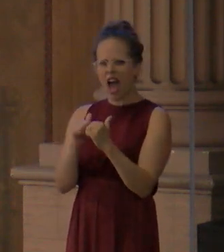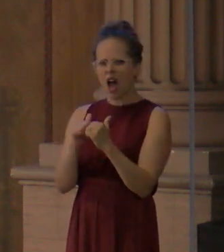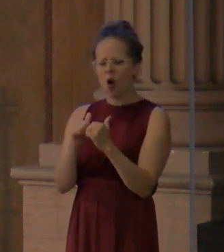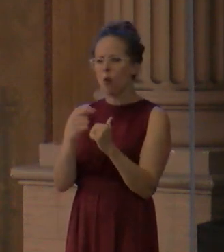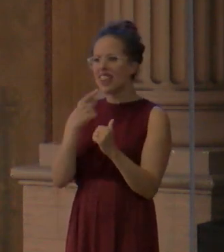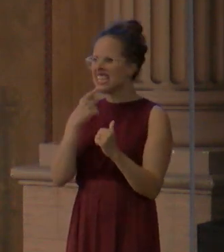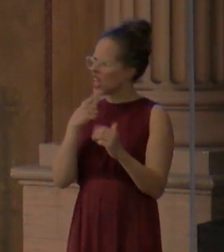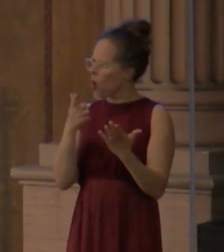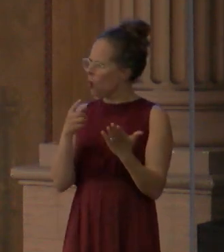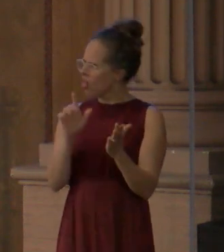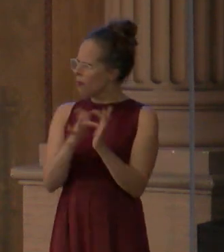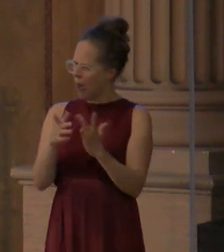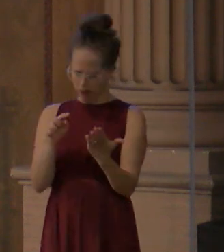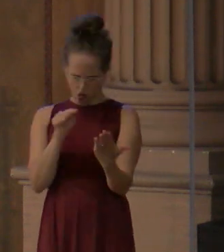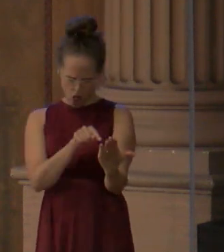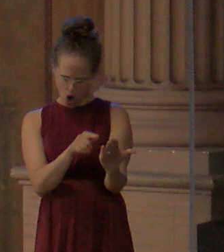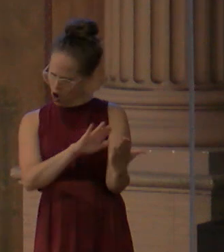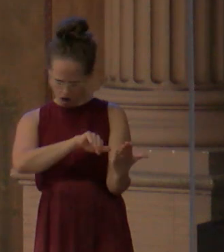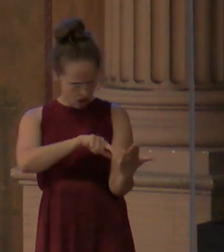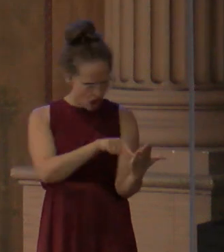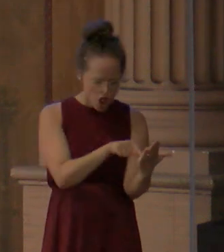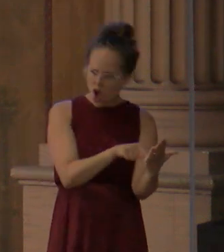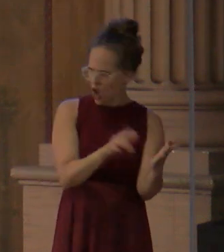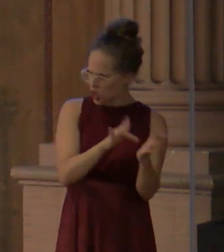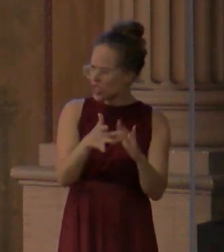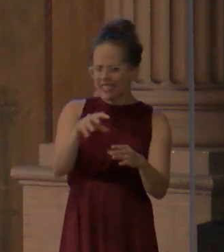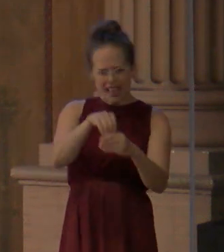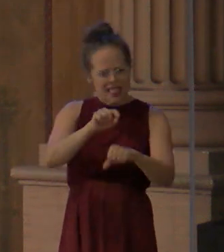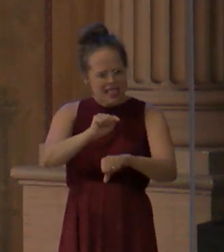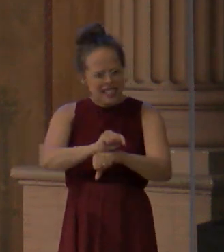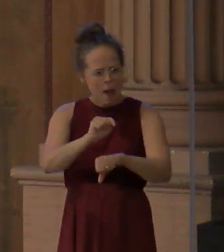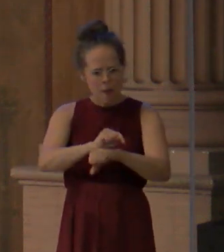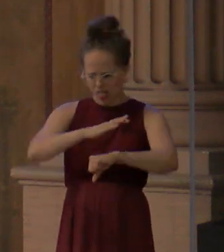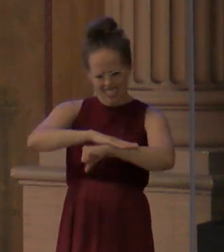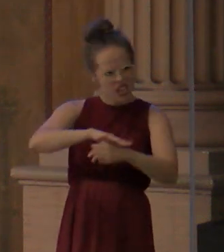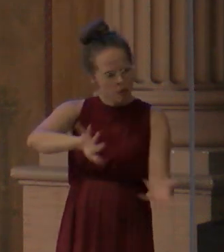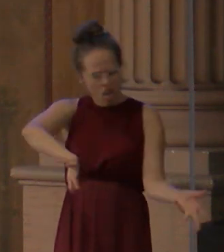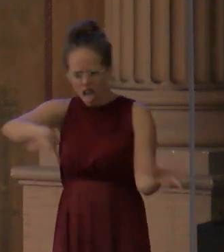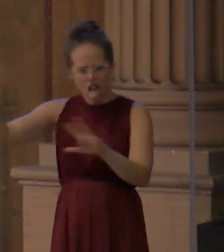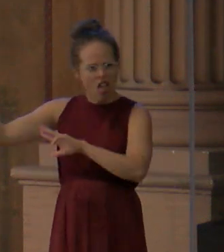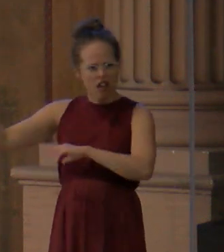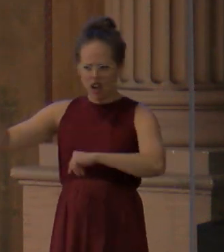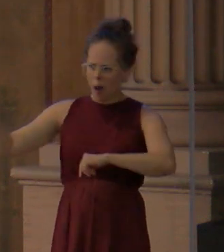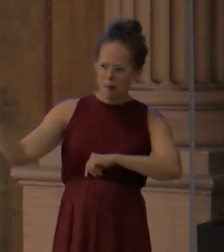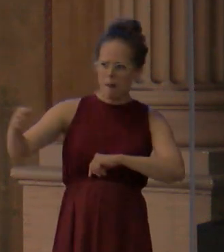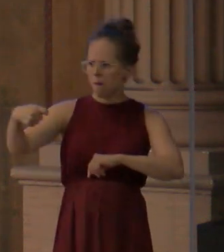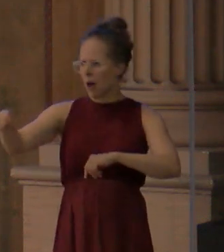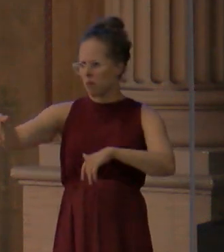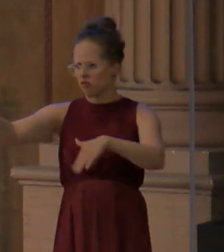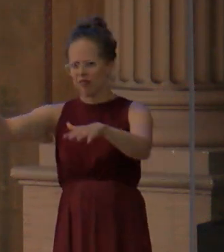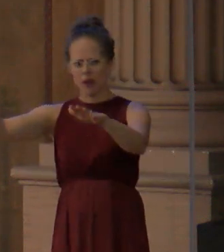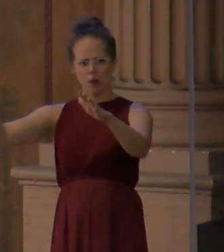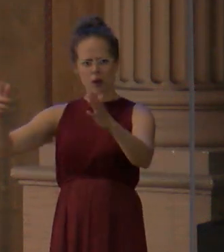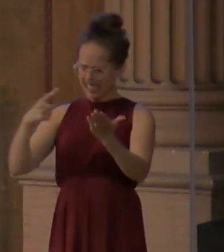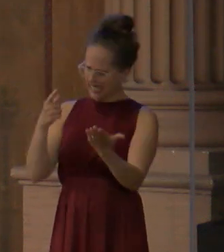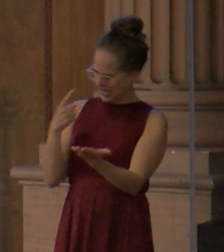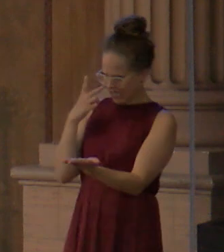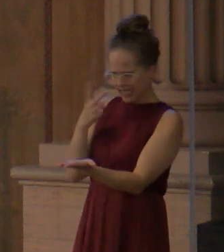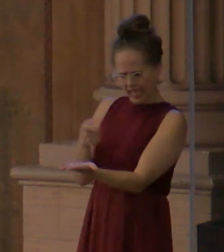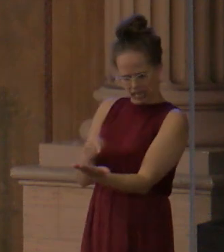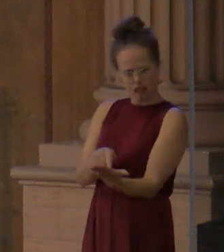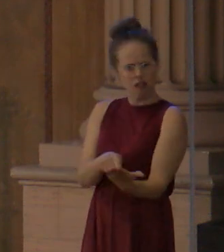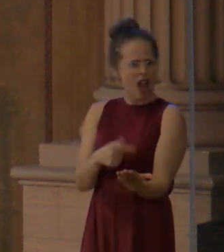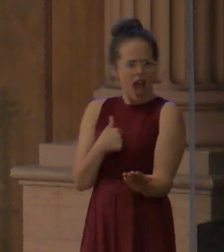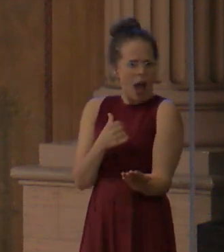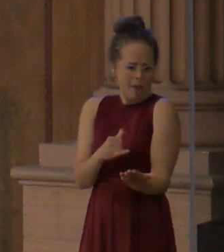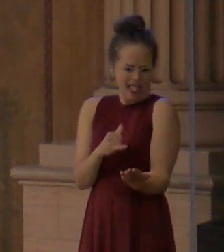in the Gospels where you remember where Jesus is in the temple and he overthrows the tables and makes the whip and drives them all out. And they'll say, see, I mean, I'm just